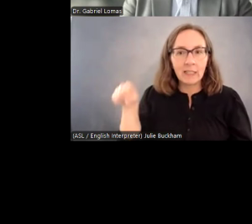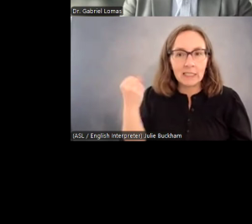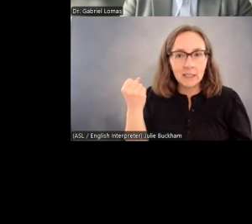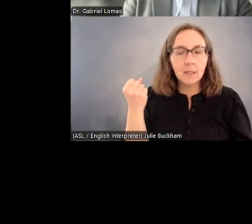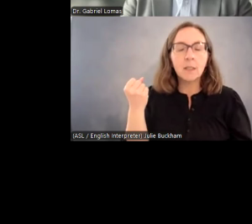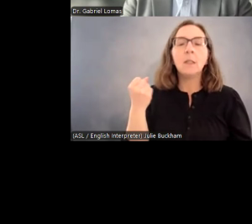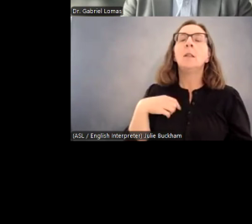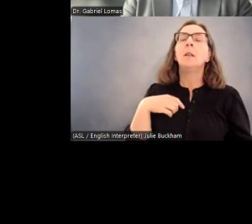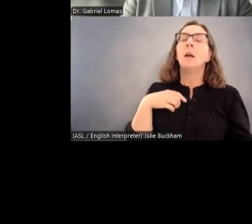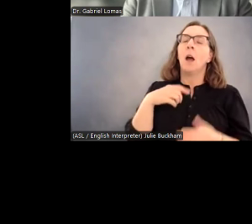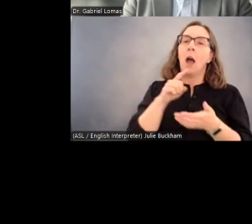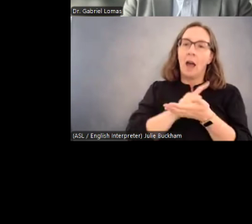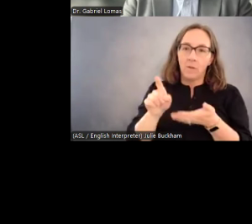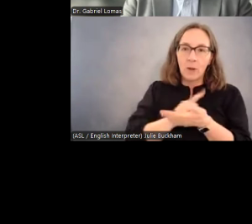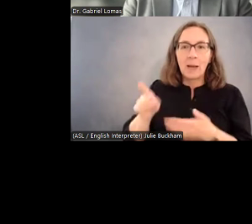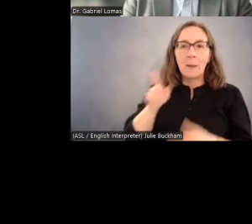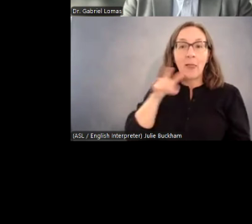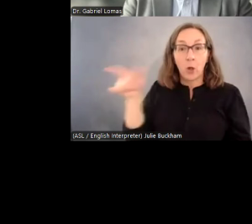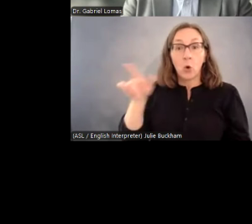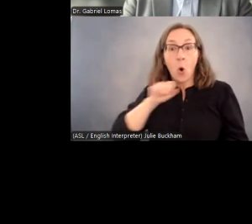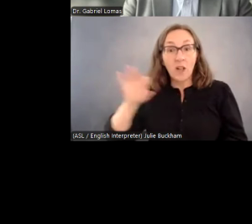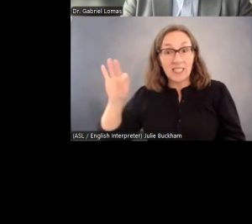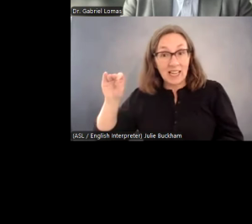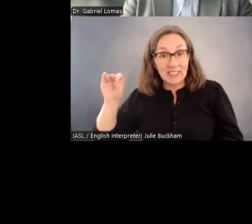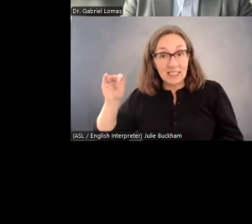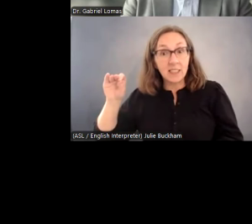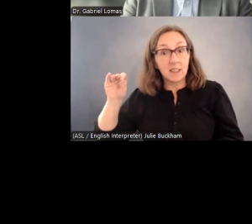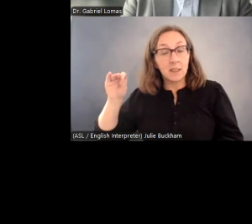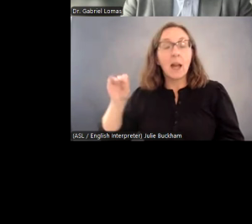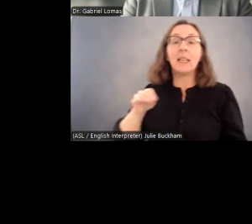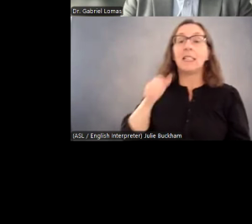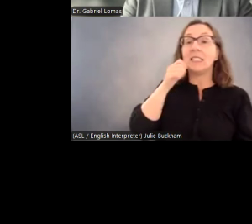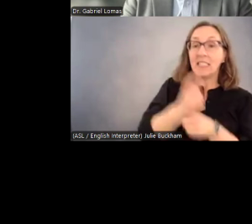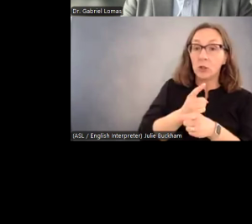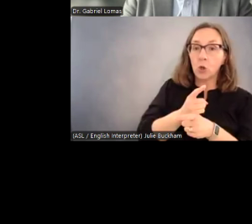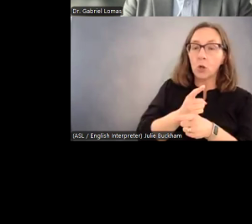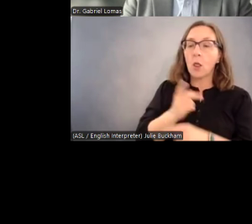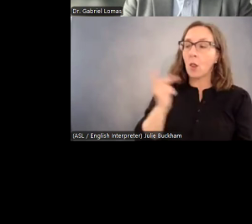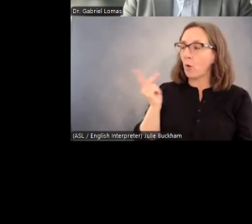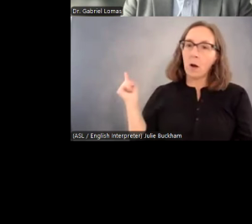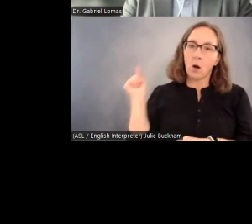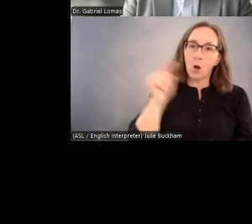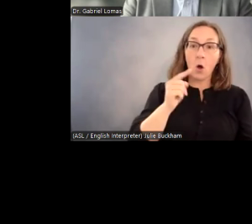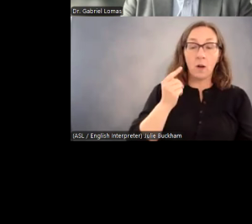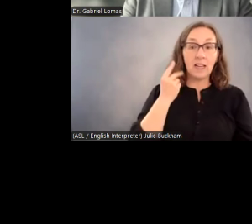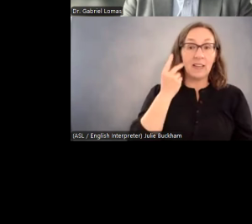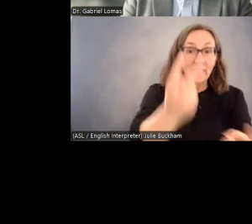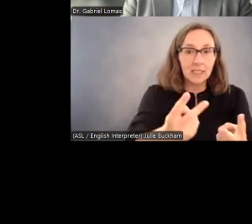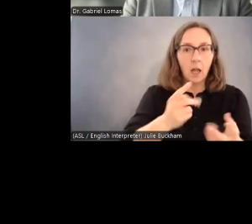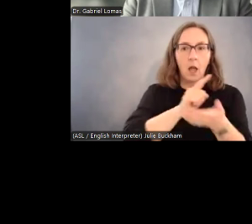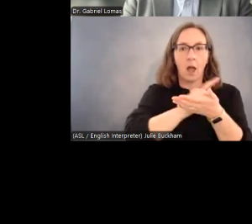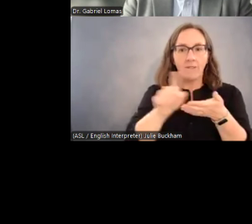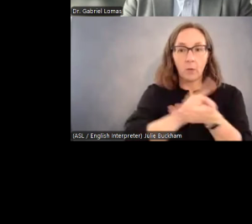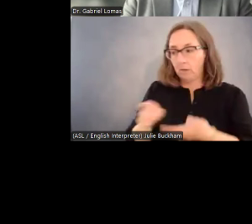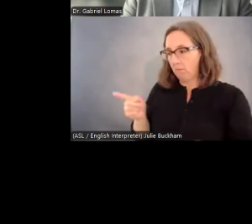his mother, who's in her 90s, and his older sister would come and visit. They didn't know sign language. As